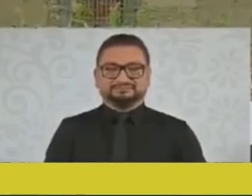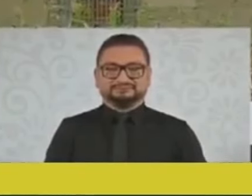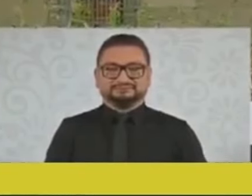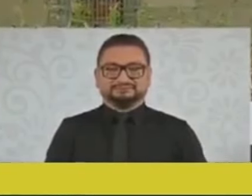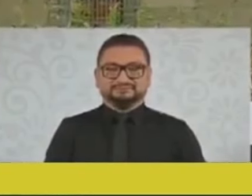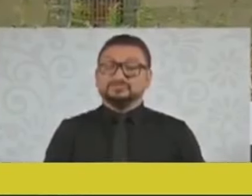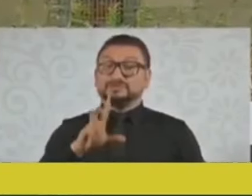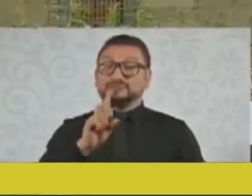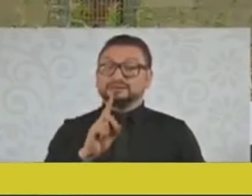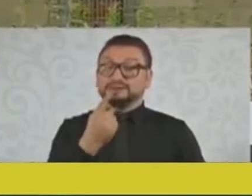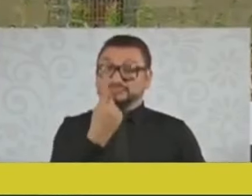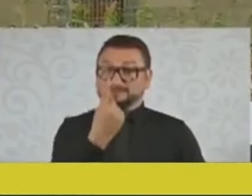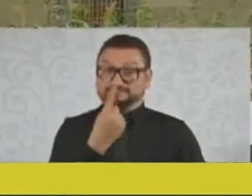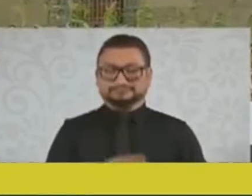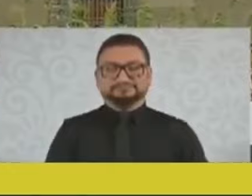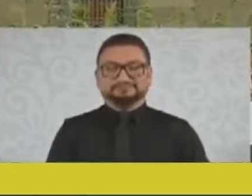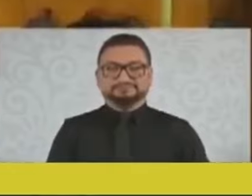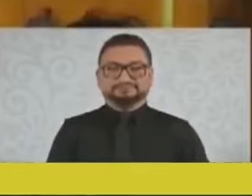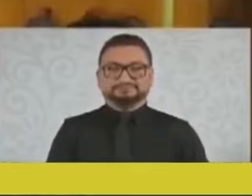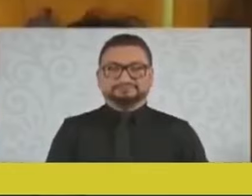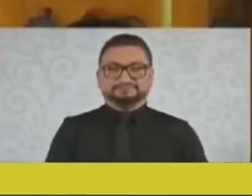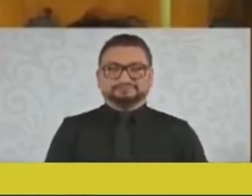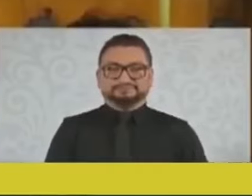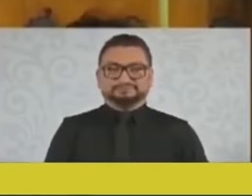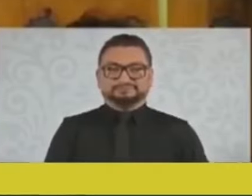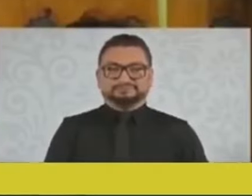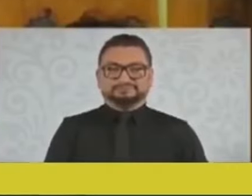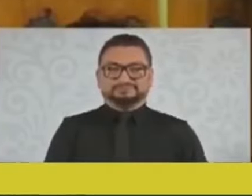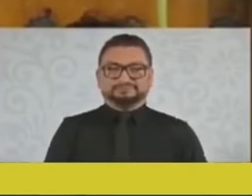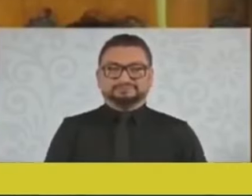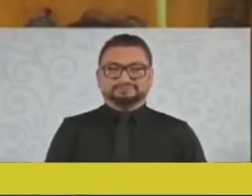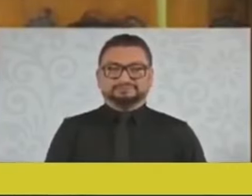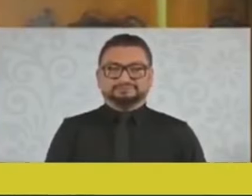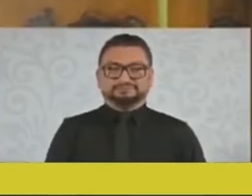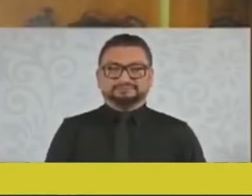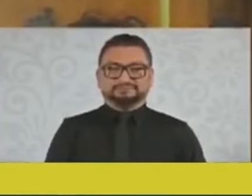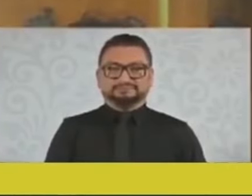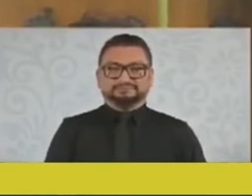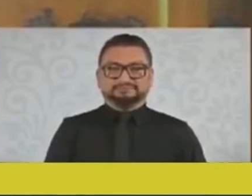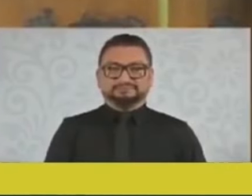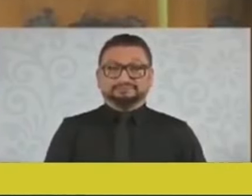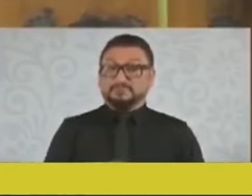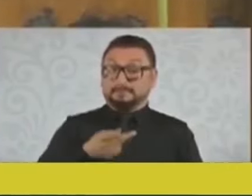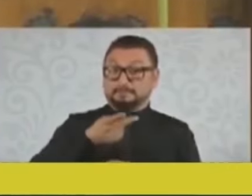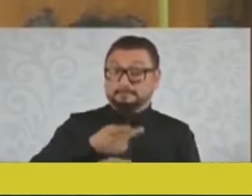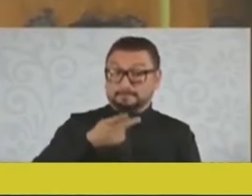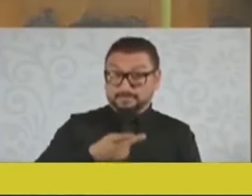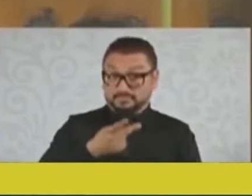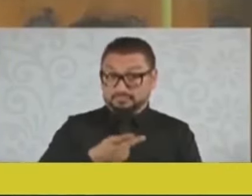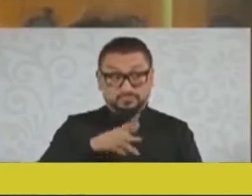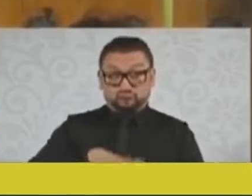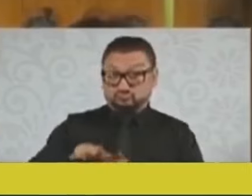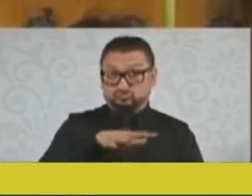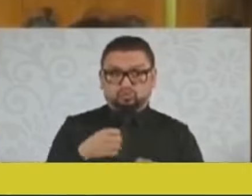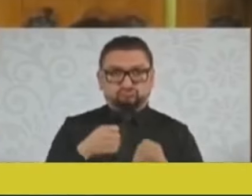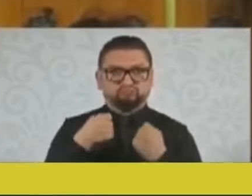the children with visual handicaps. 31, we will